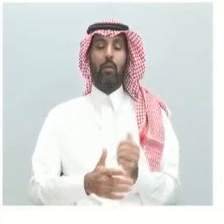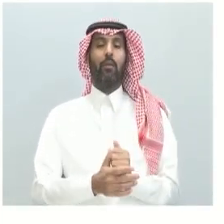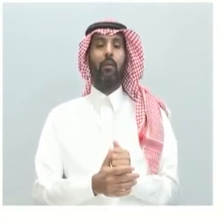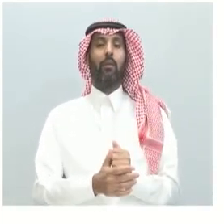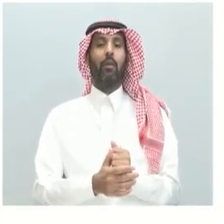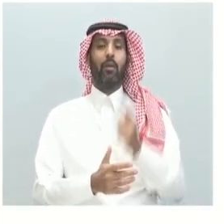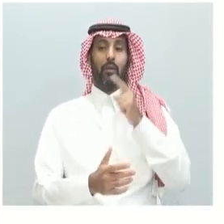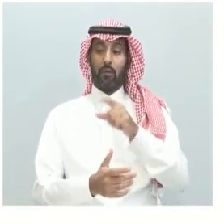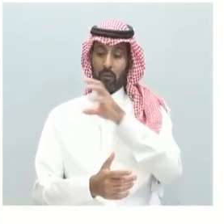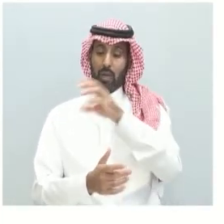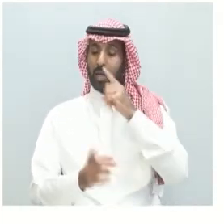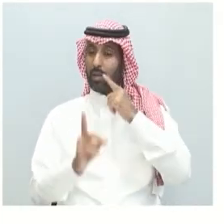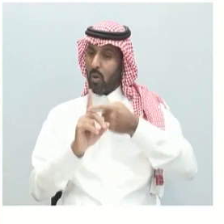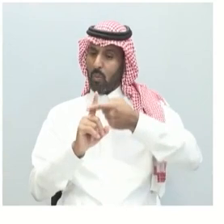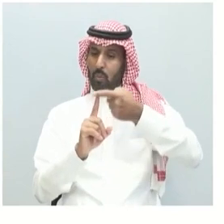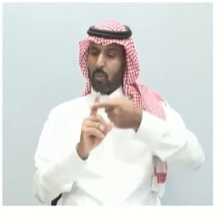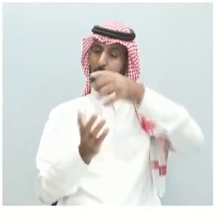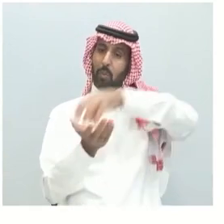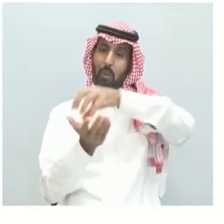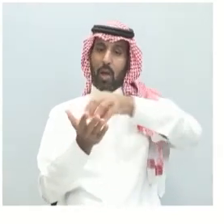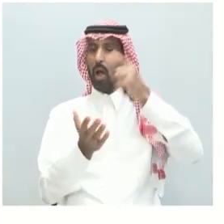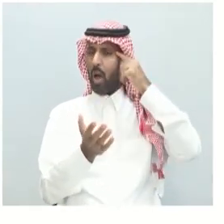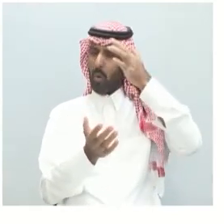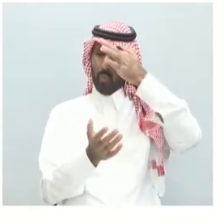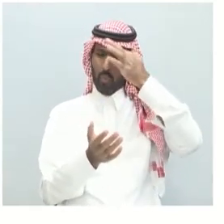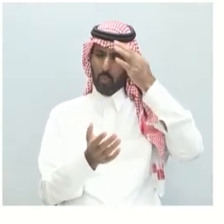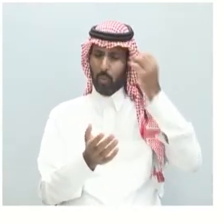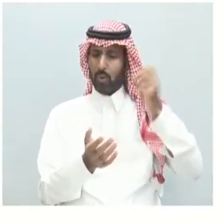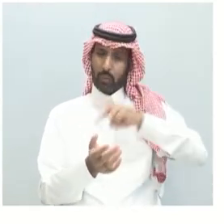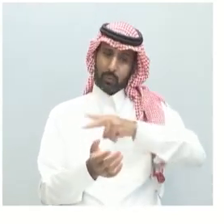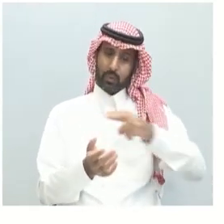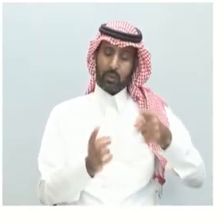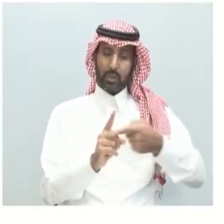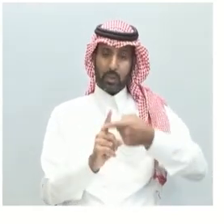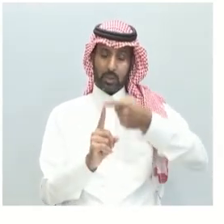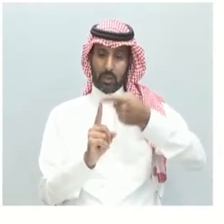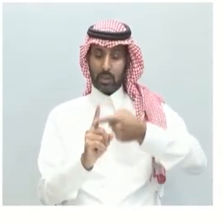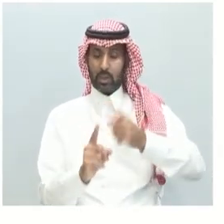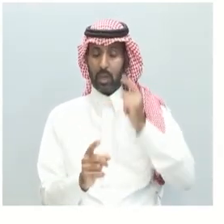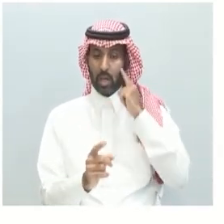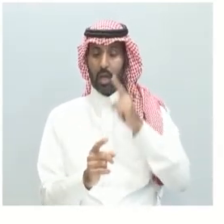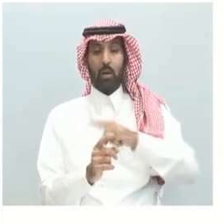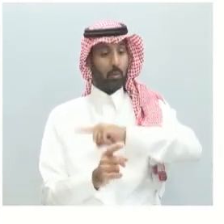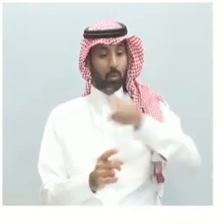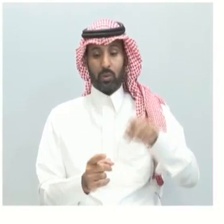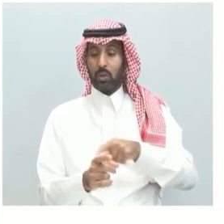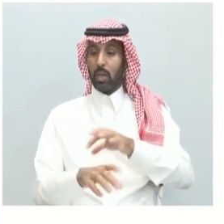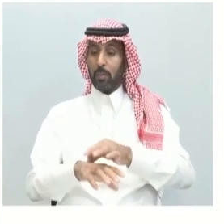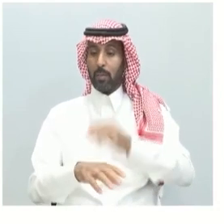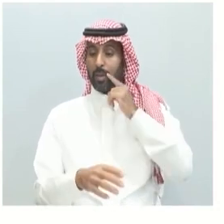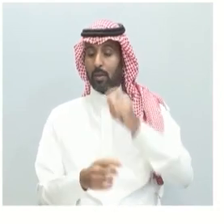nowadays, there are measures in place to tackle climate change. Most people recycle these